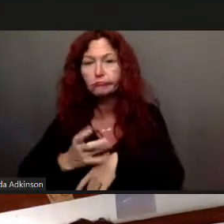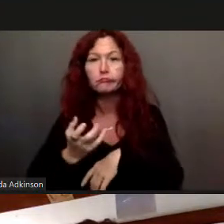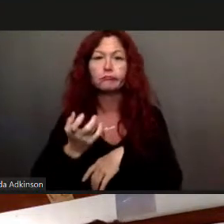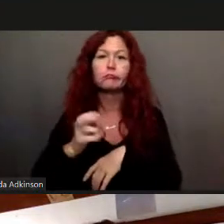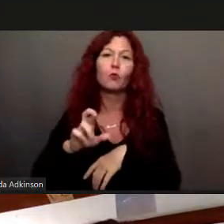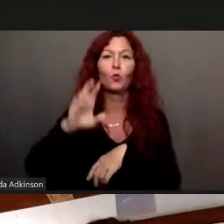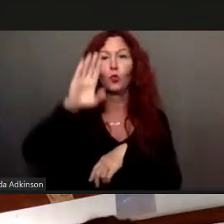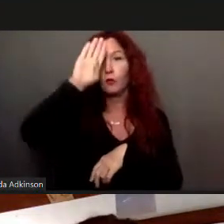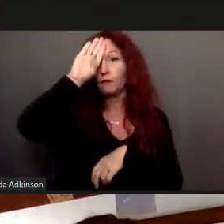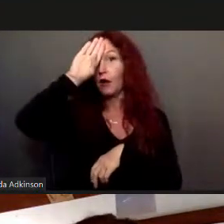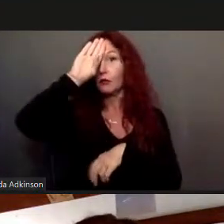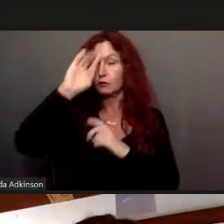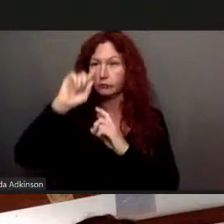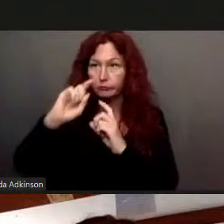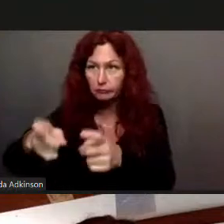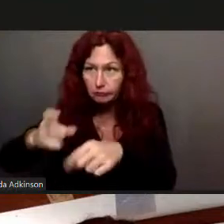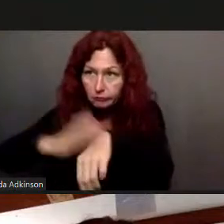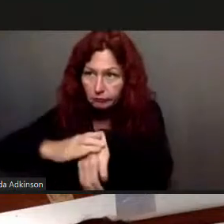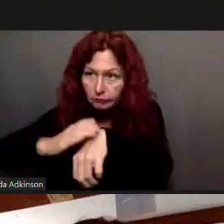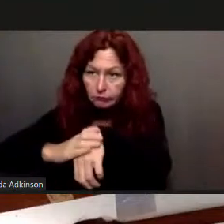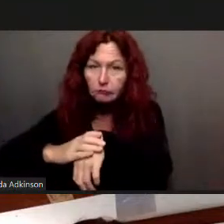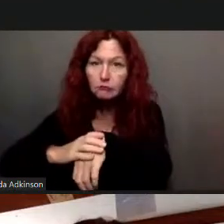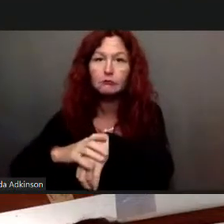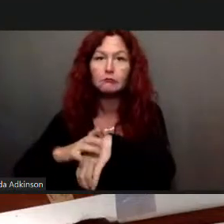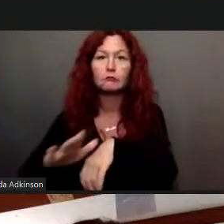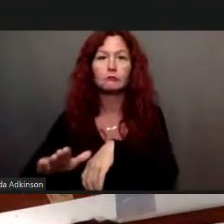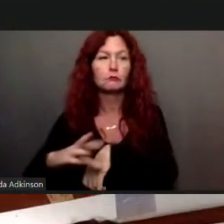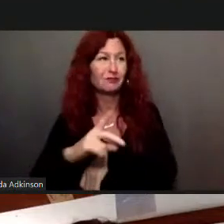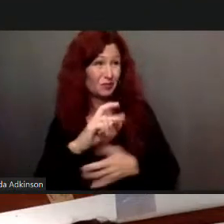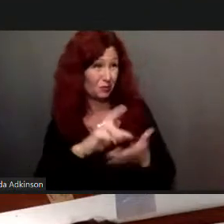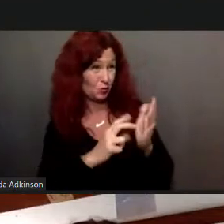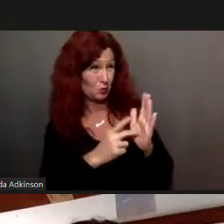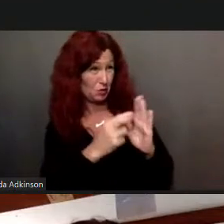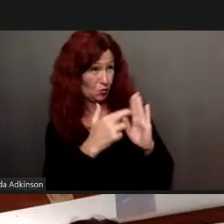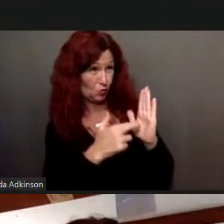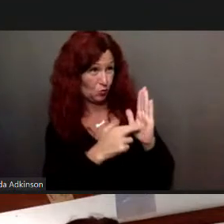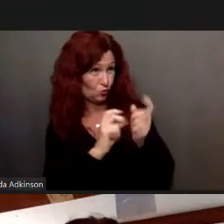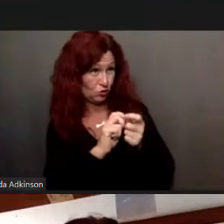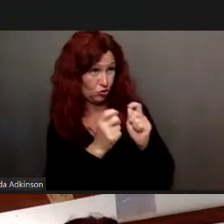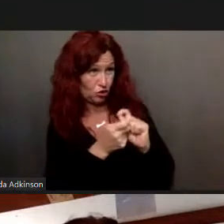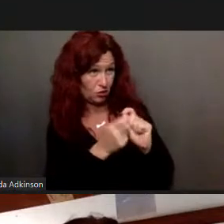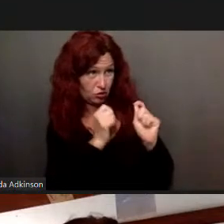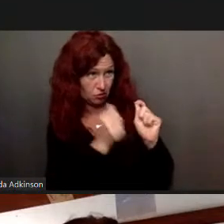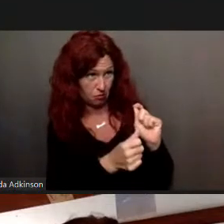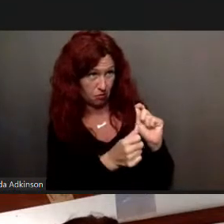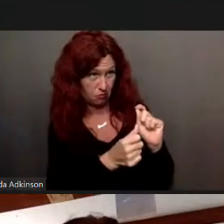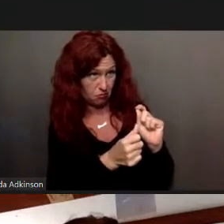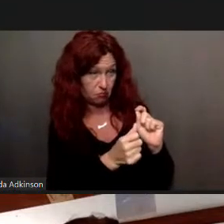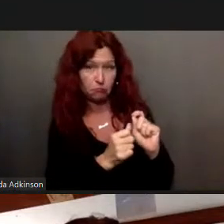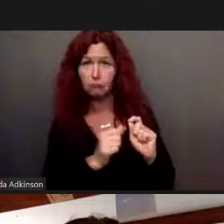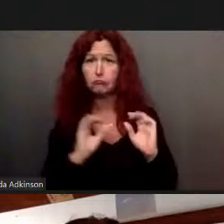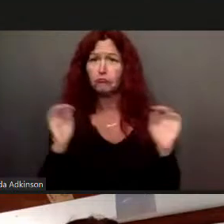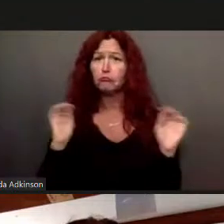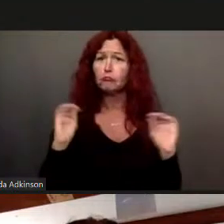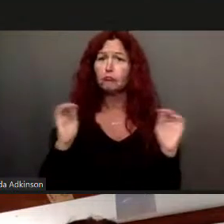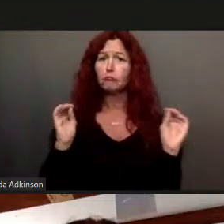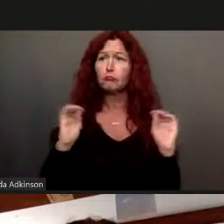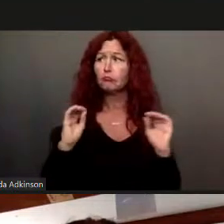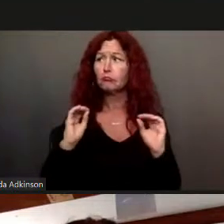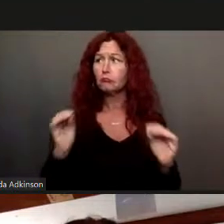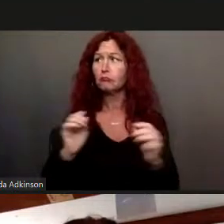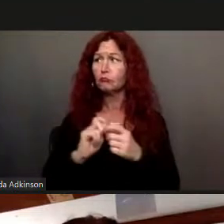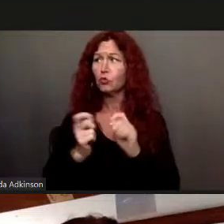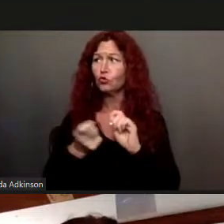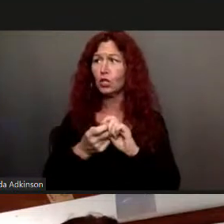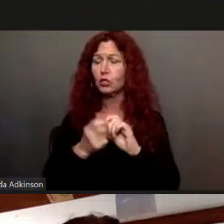for interrupting, but so this isn't a change in the order like we've seen in other towns over the past week or so? No, there's no change in the